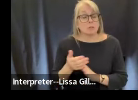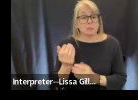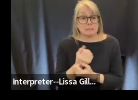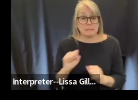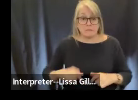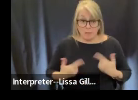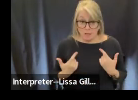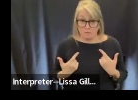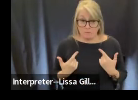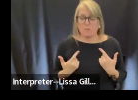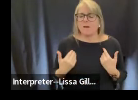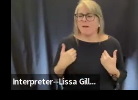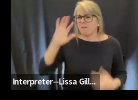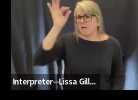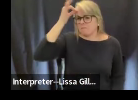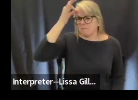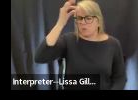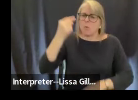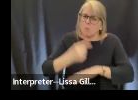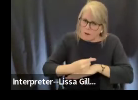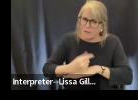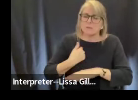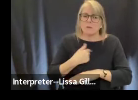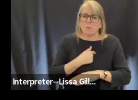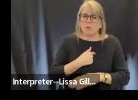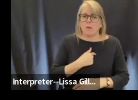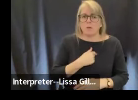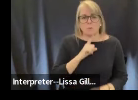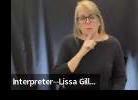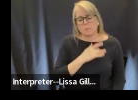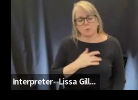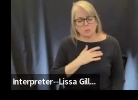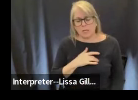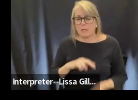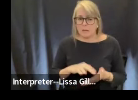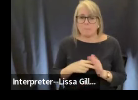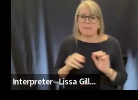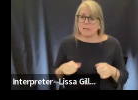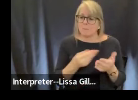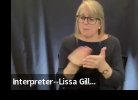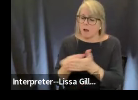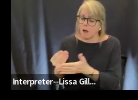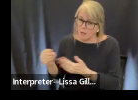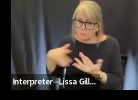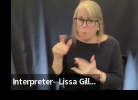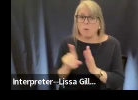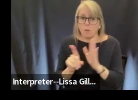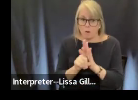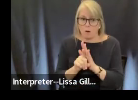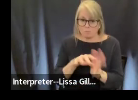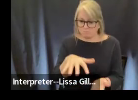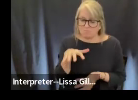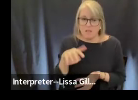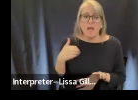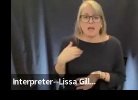of federal grants that we very much appreciate that allow for us to get a significant amount of inventory of these smoke alarms. They are the 10-year sealed